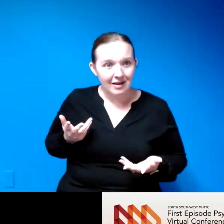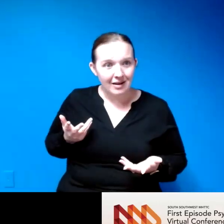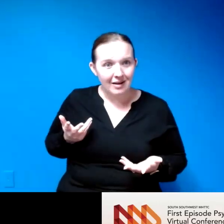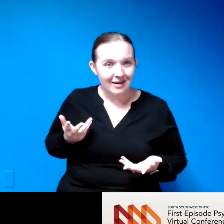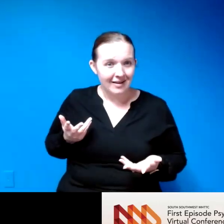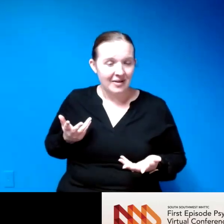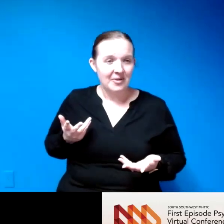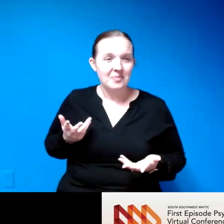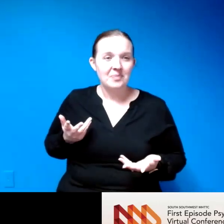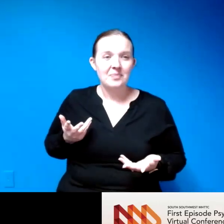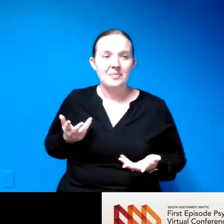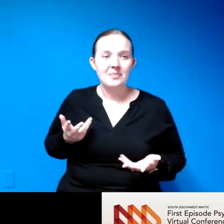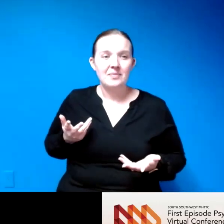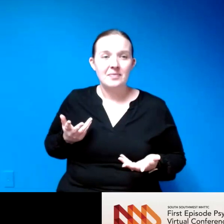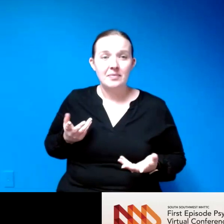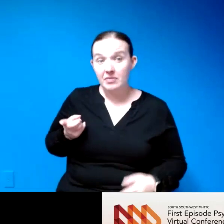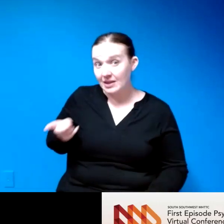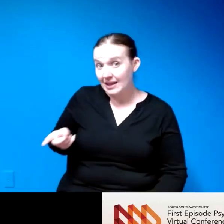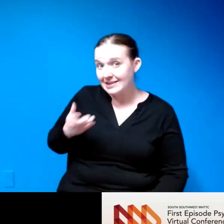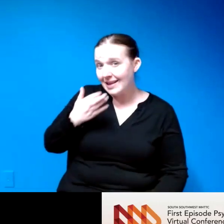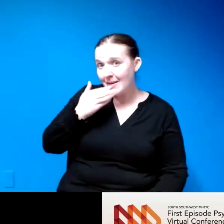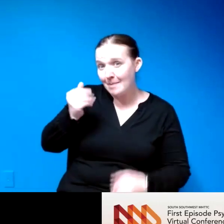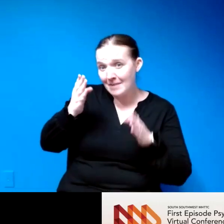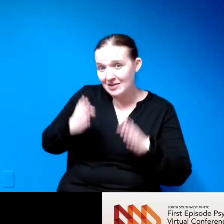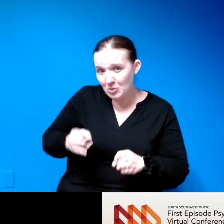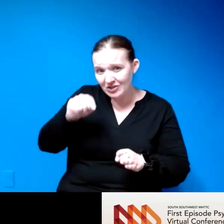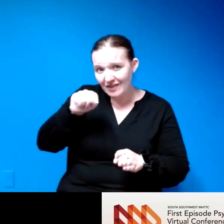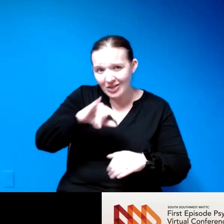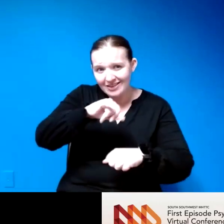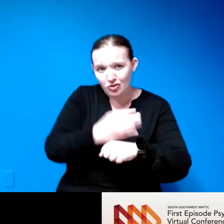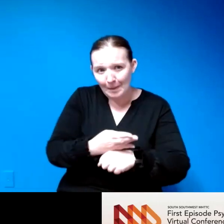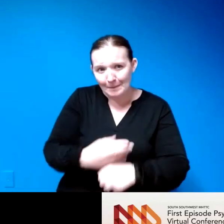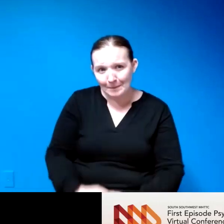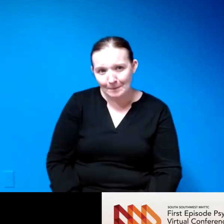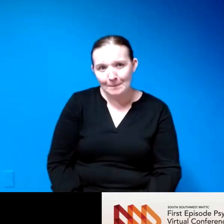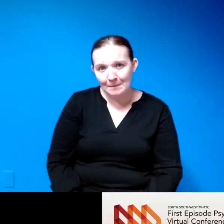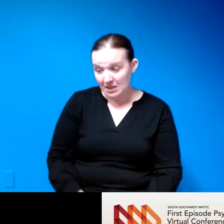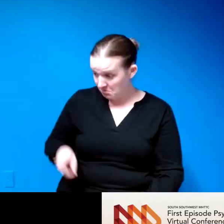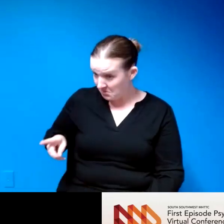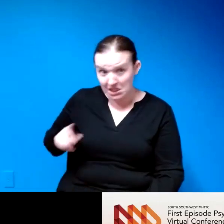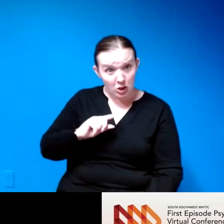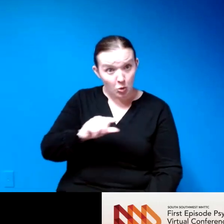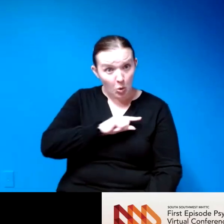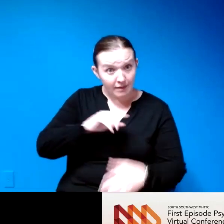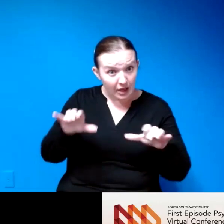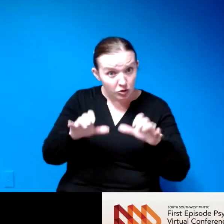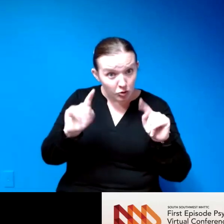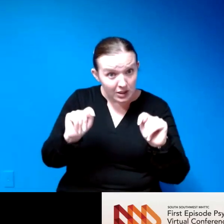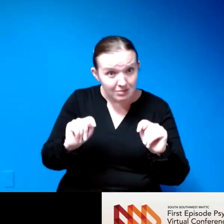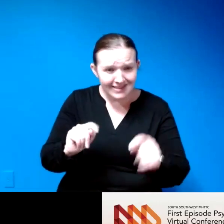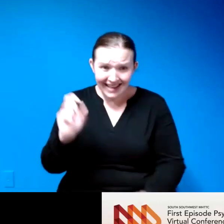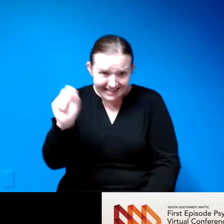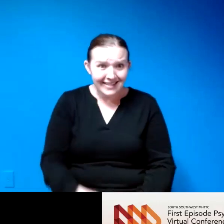was, is he the best person for the job? Is he qualified to do a good job? And he